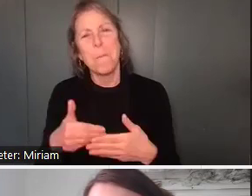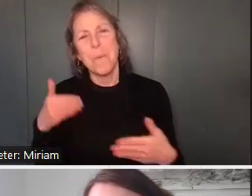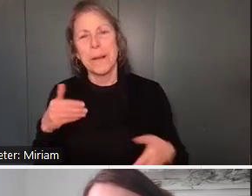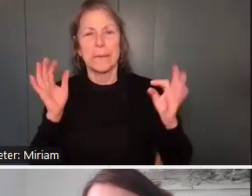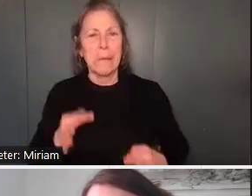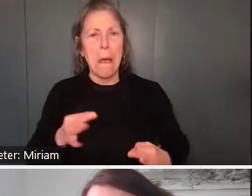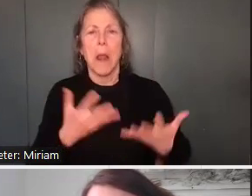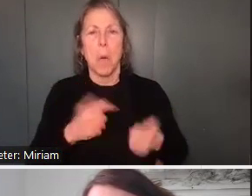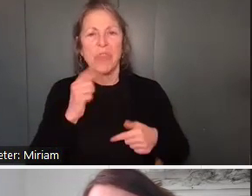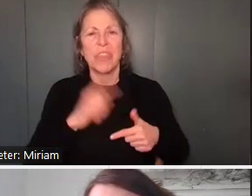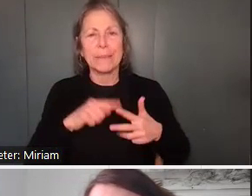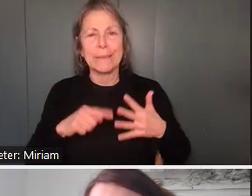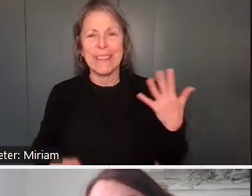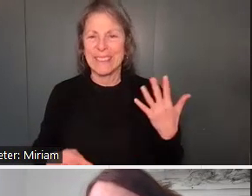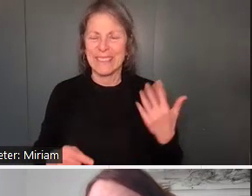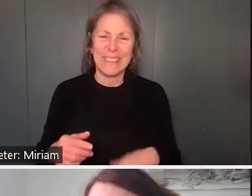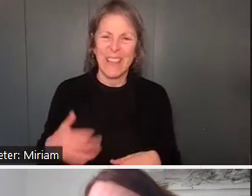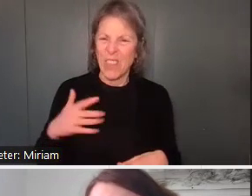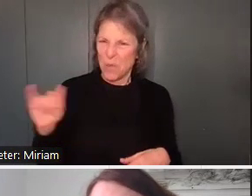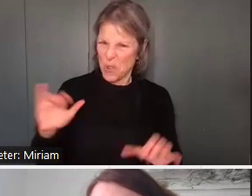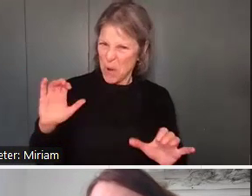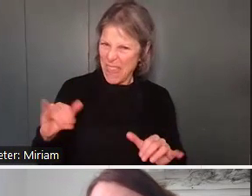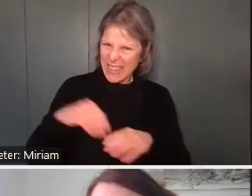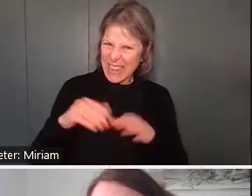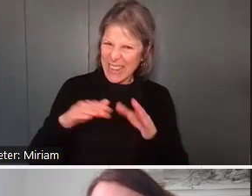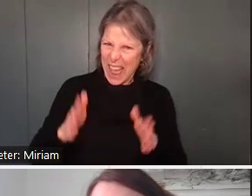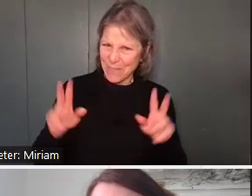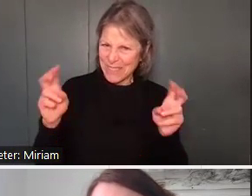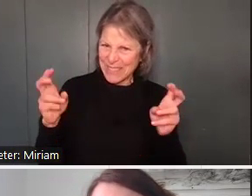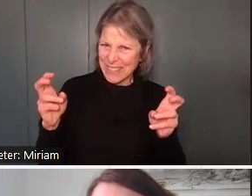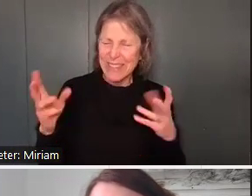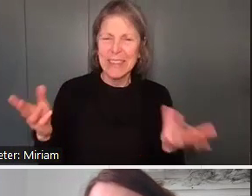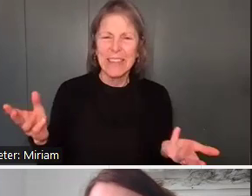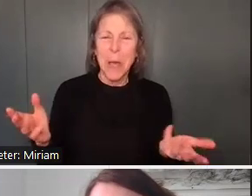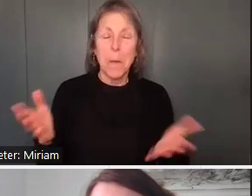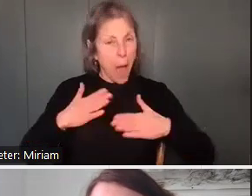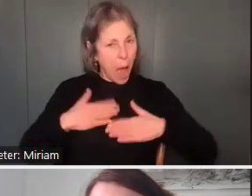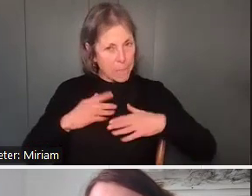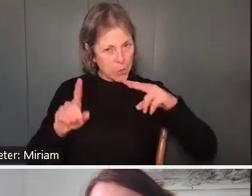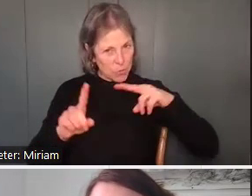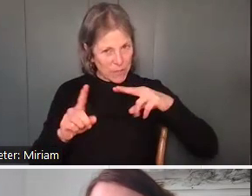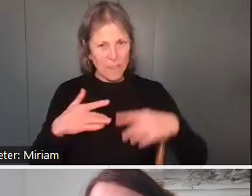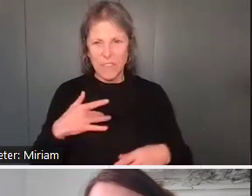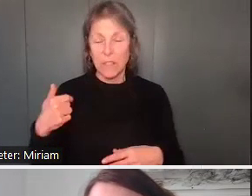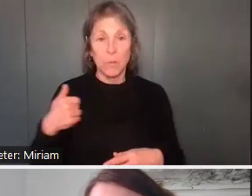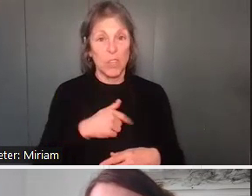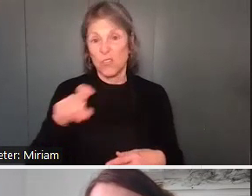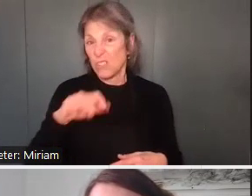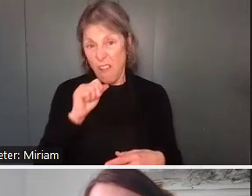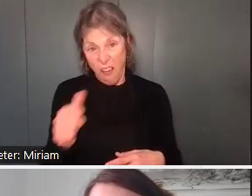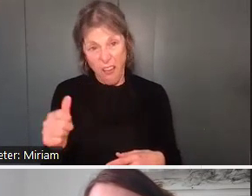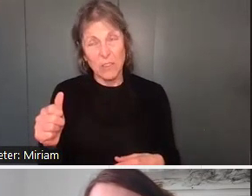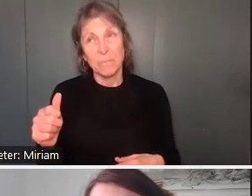even though we kind of in-house are doing that, but I don't want to, from my perspective, I don't think we should kind